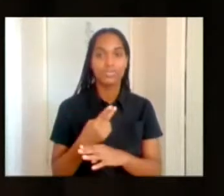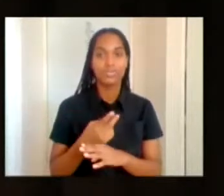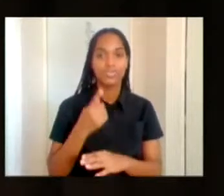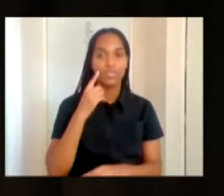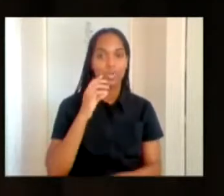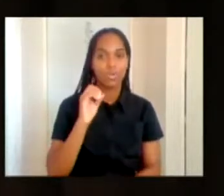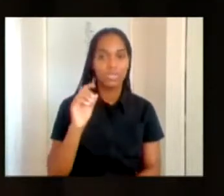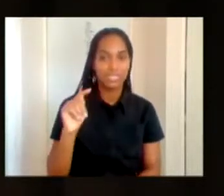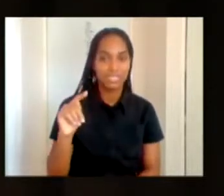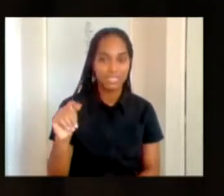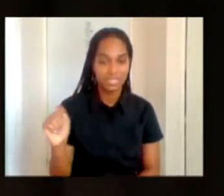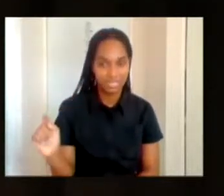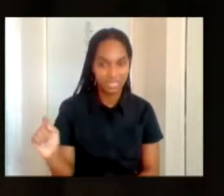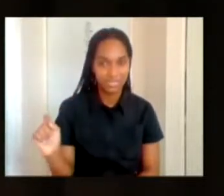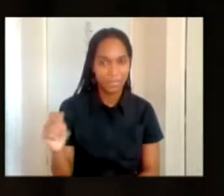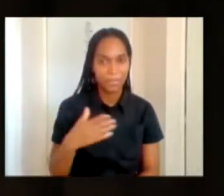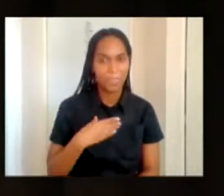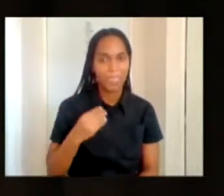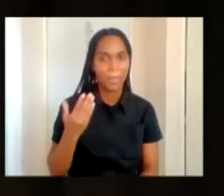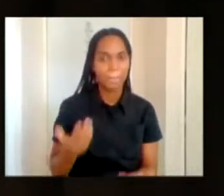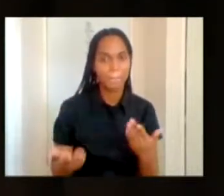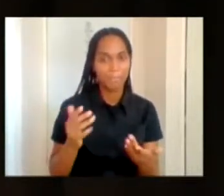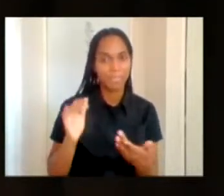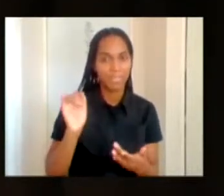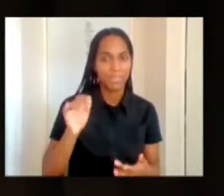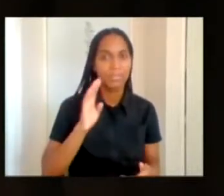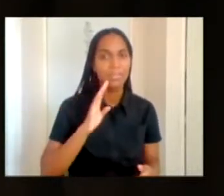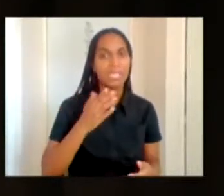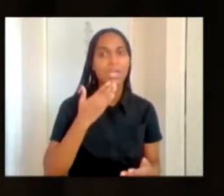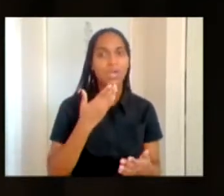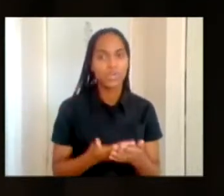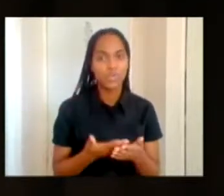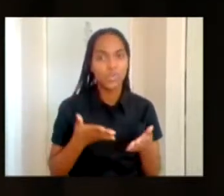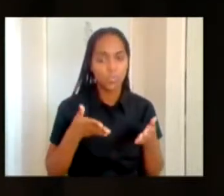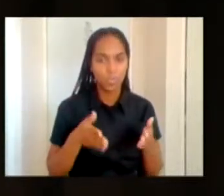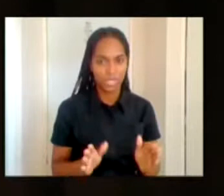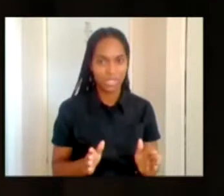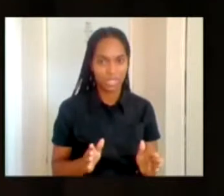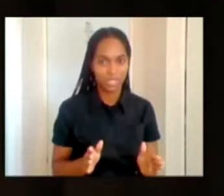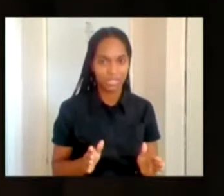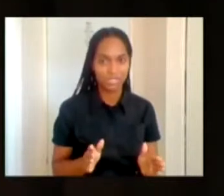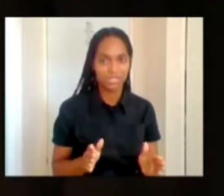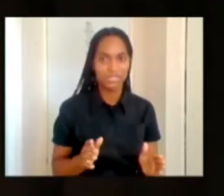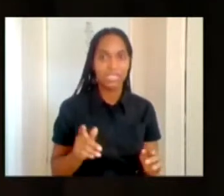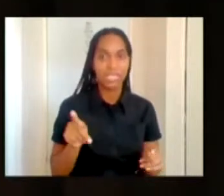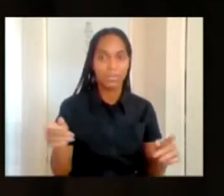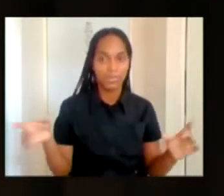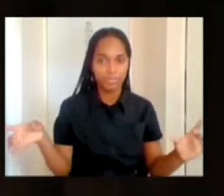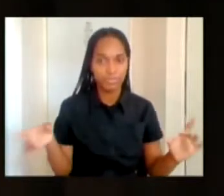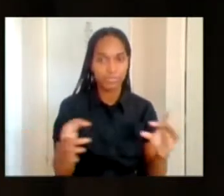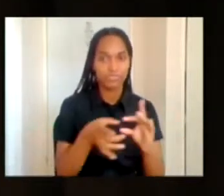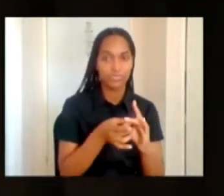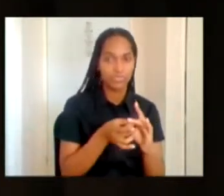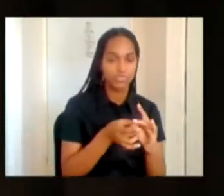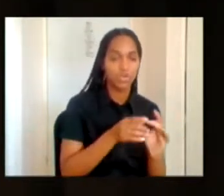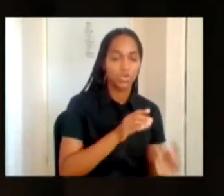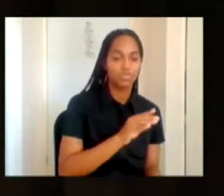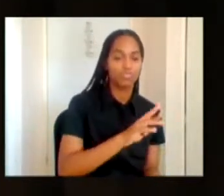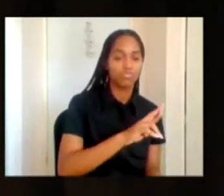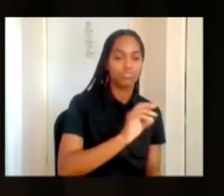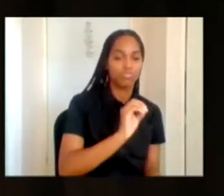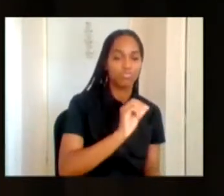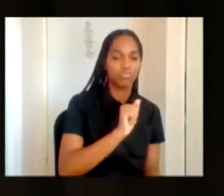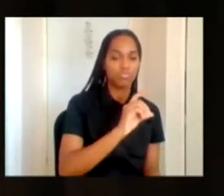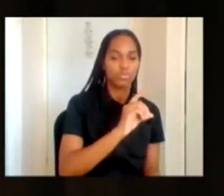lot. So maybe that could be a kind of good way to marry broadcast and broadband together, so that you can